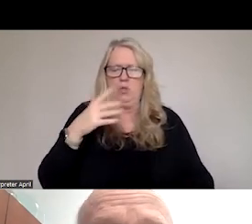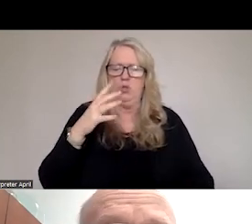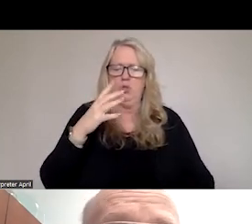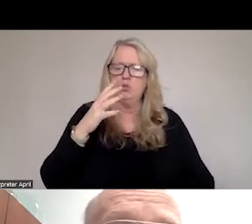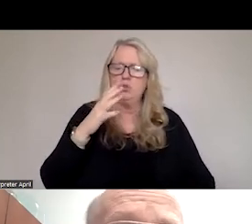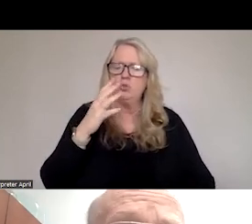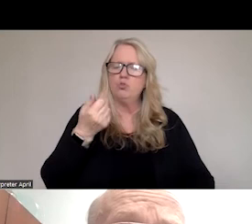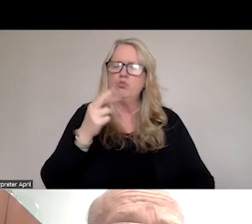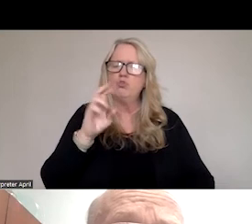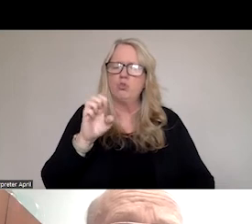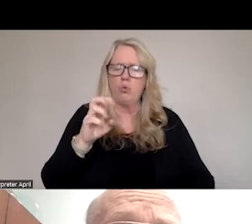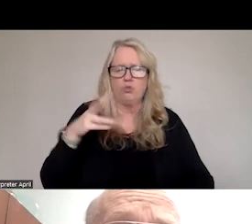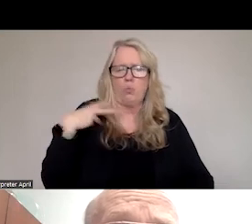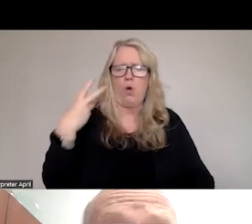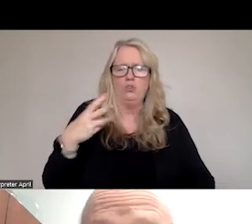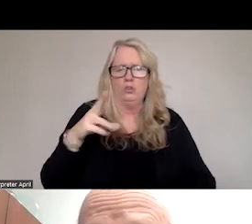University